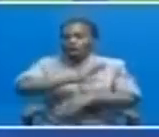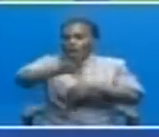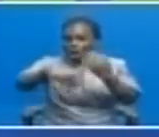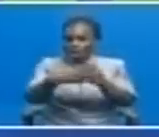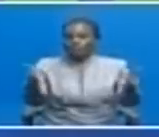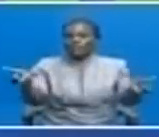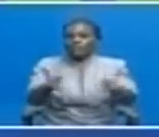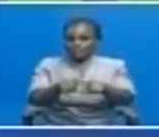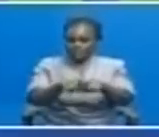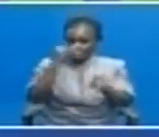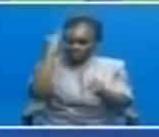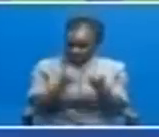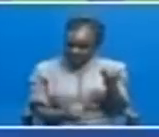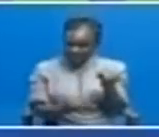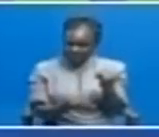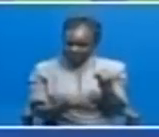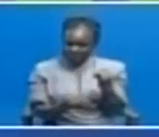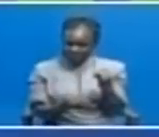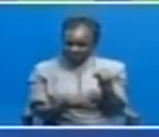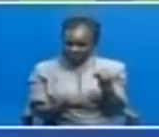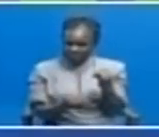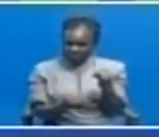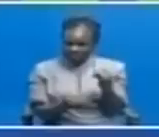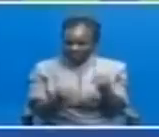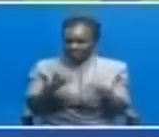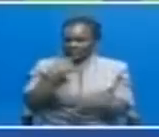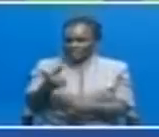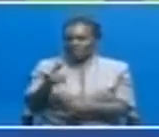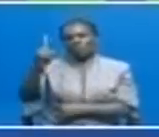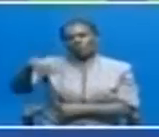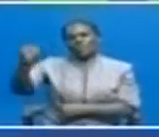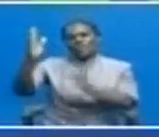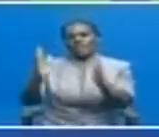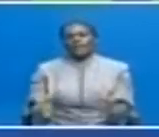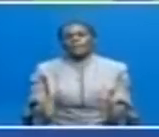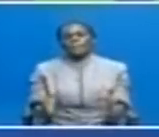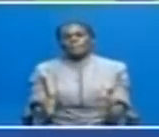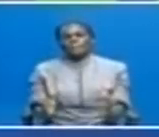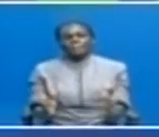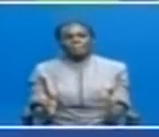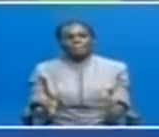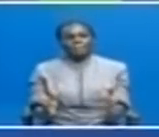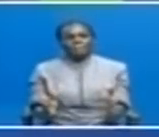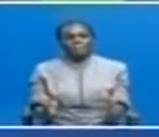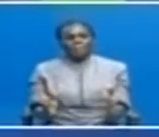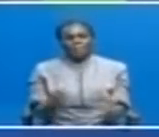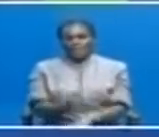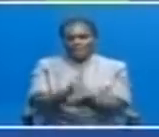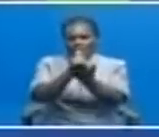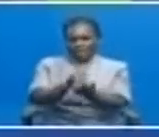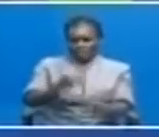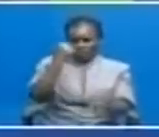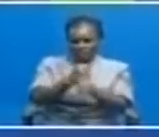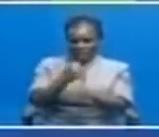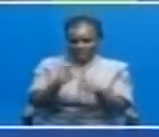same. Until the finishing line will determine the winner. So we trust God that will help us to work